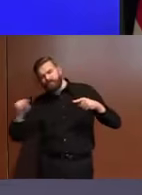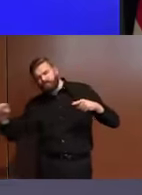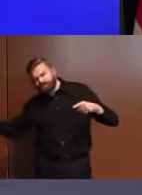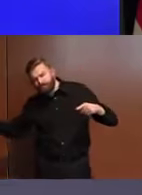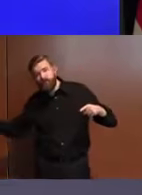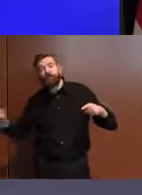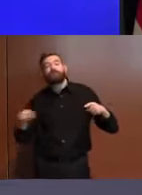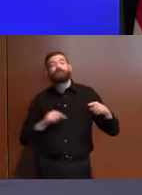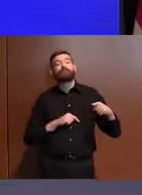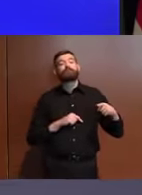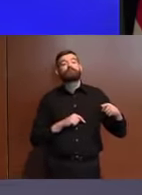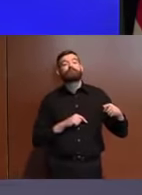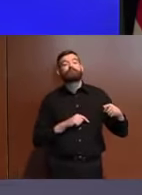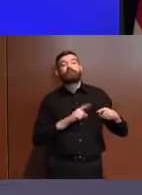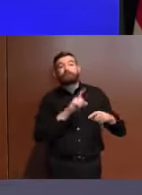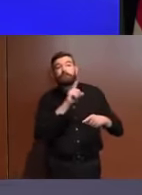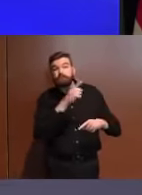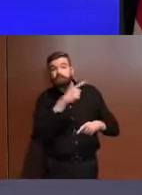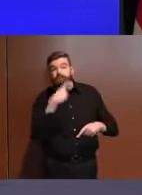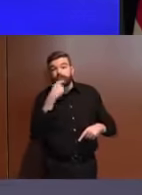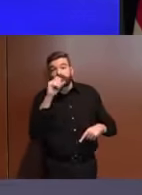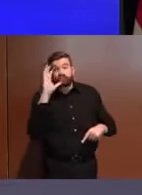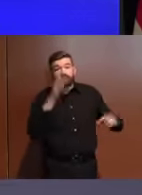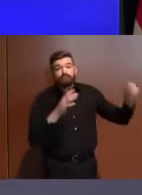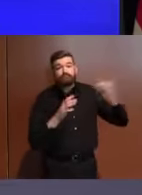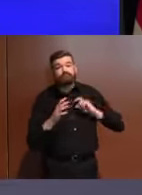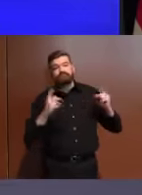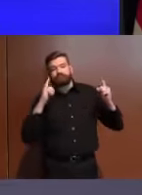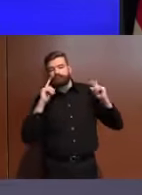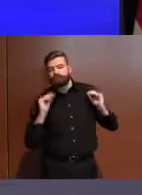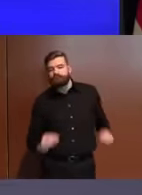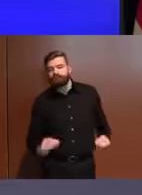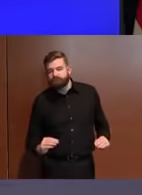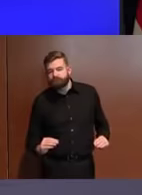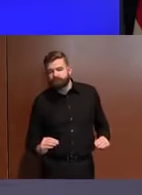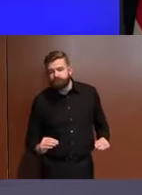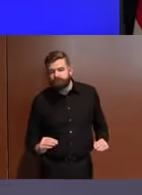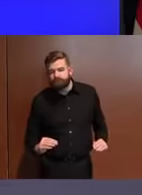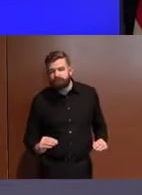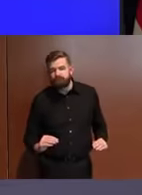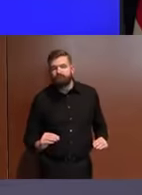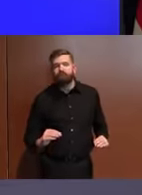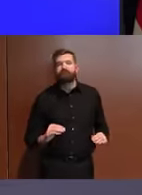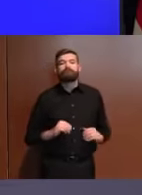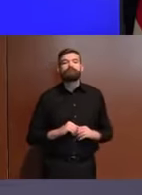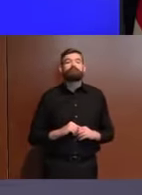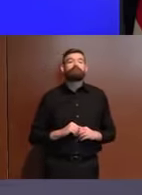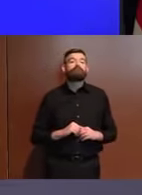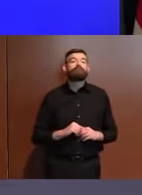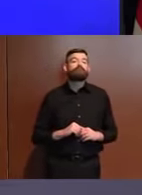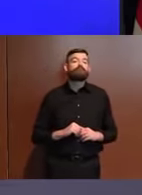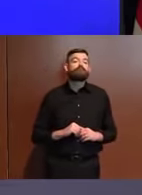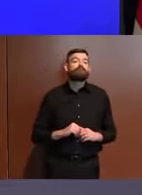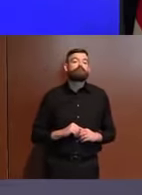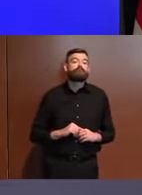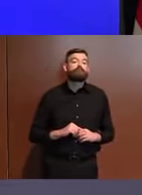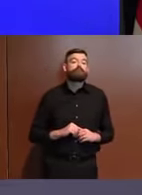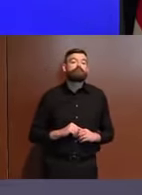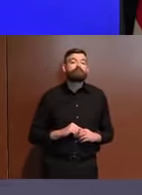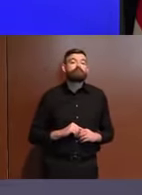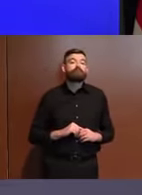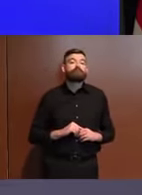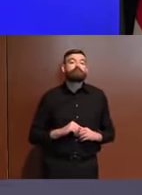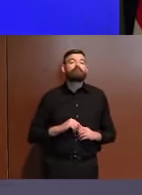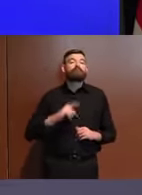nothing back on that ask. Although we're not, as you probably heard from the corporate donations and other things that we're